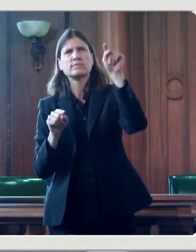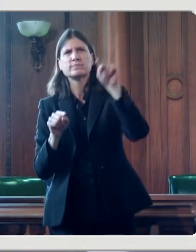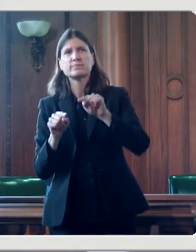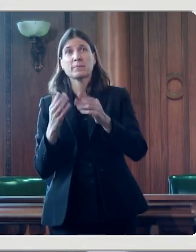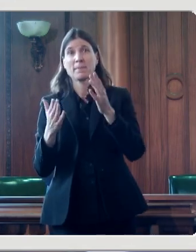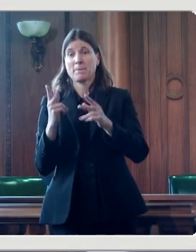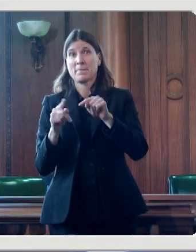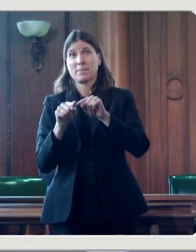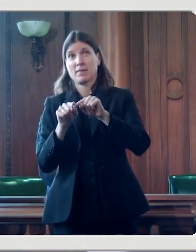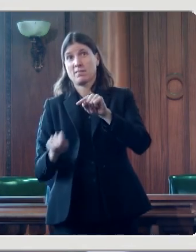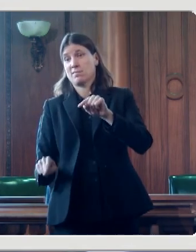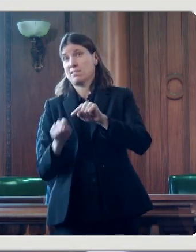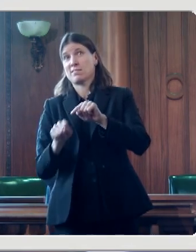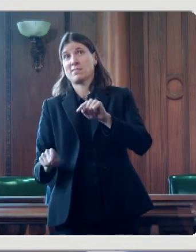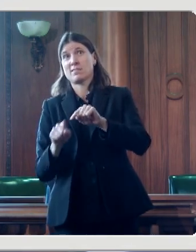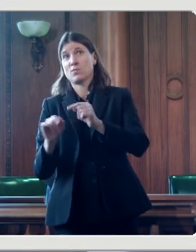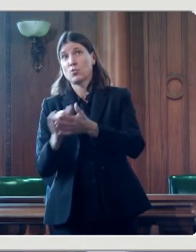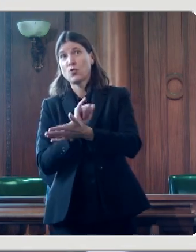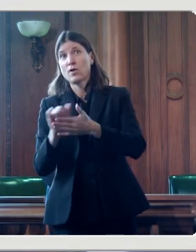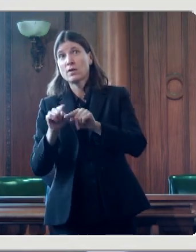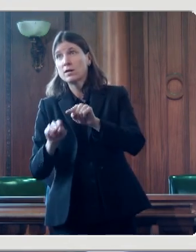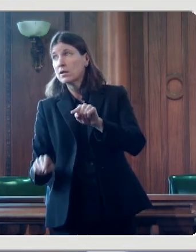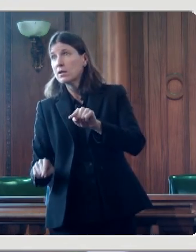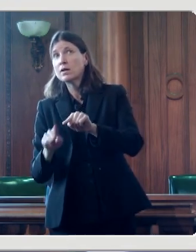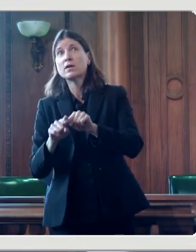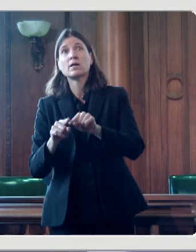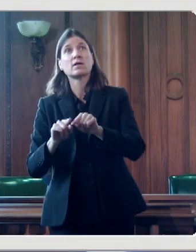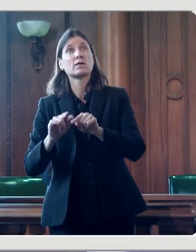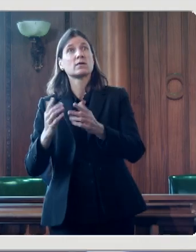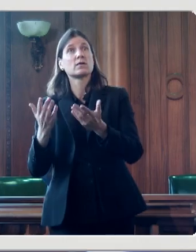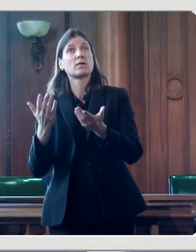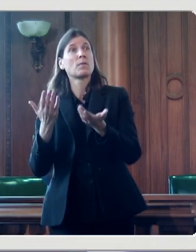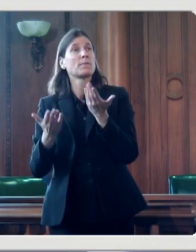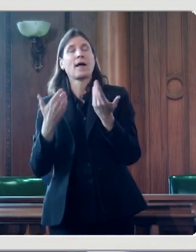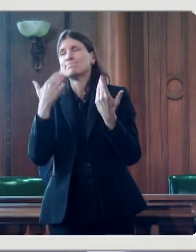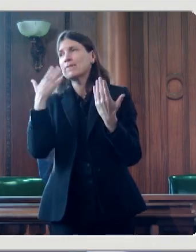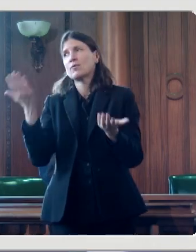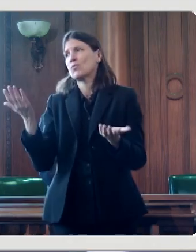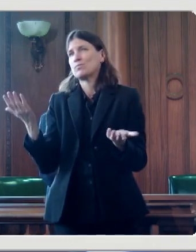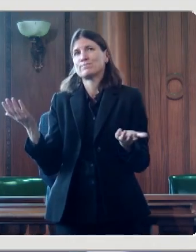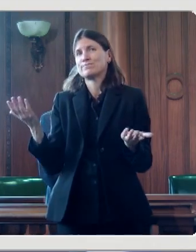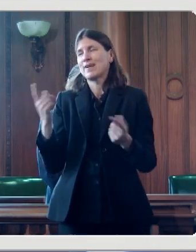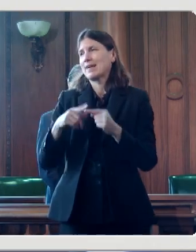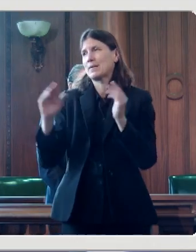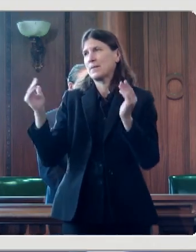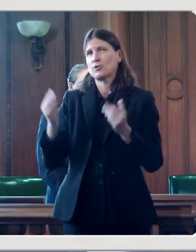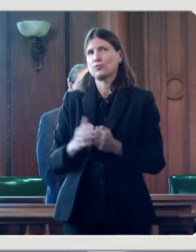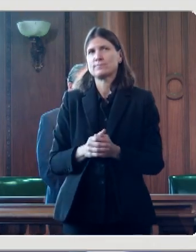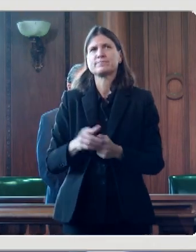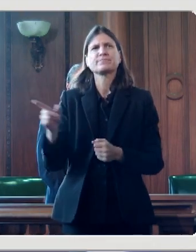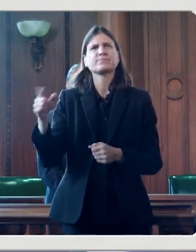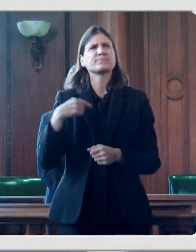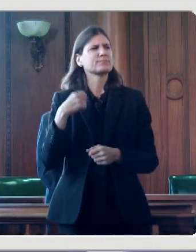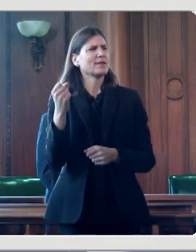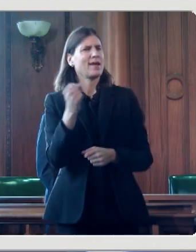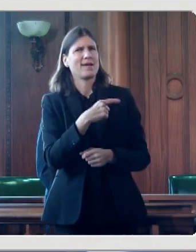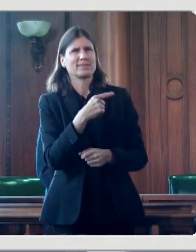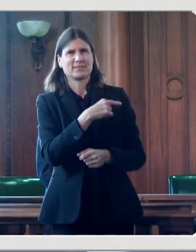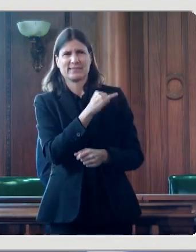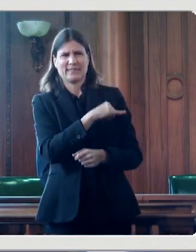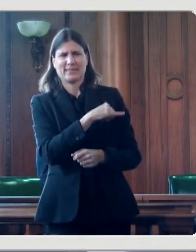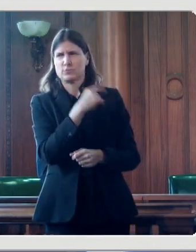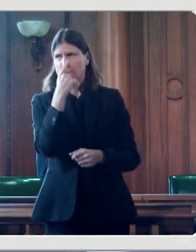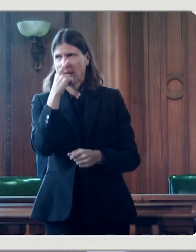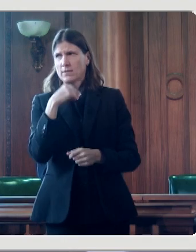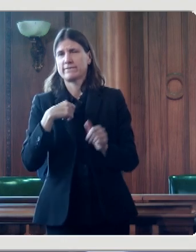resources, efforts at the local Department of Public Health level that may be impacting some of what we're seeing too. Are you speaking to your colleagues in